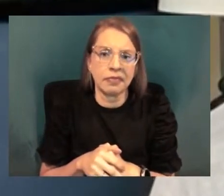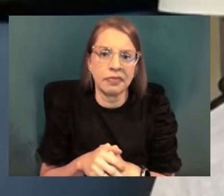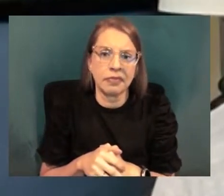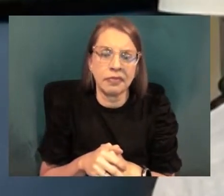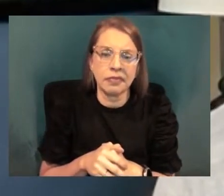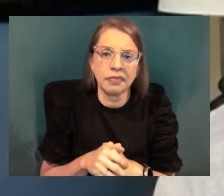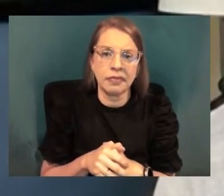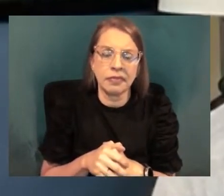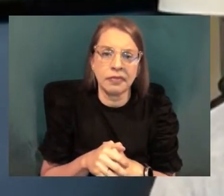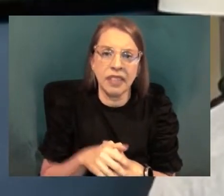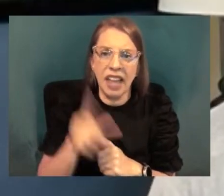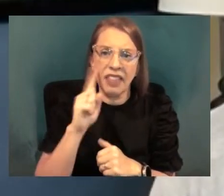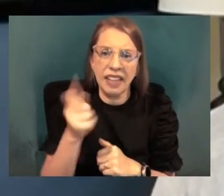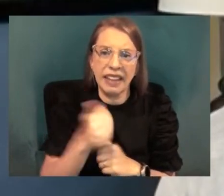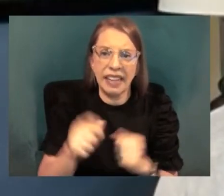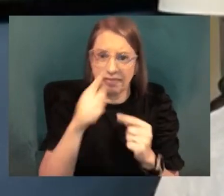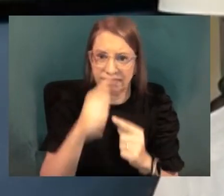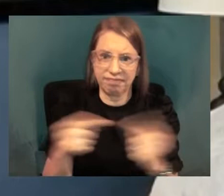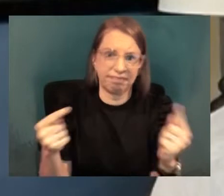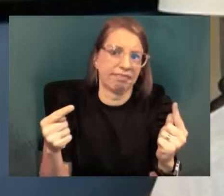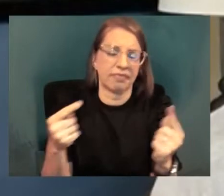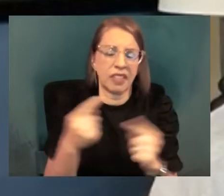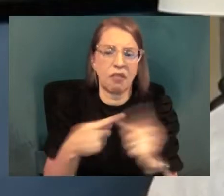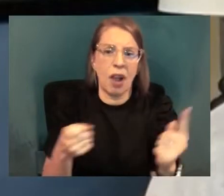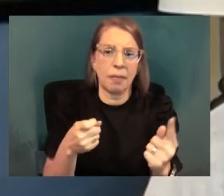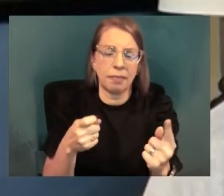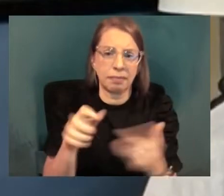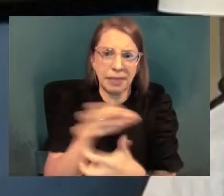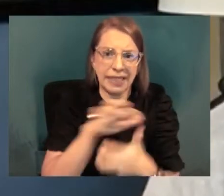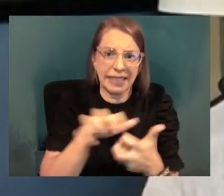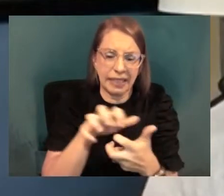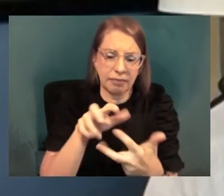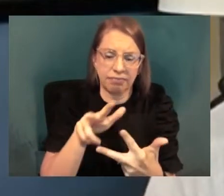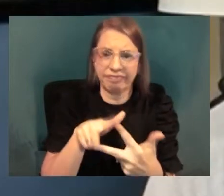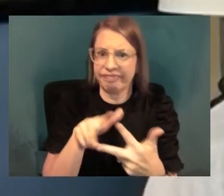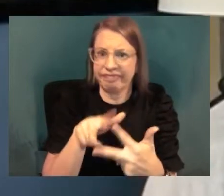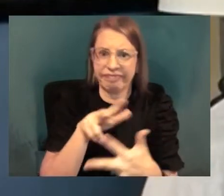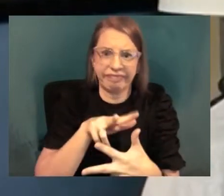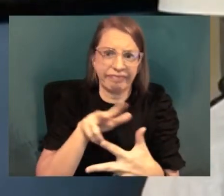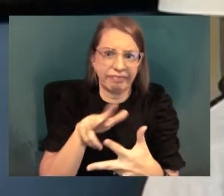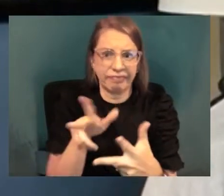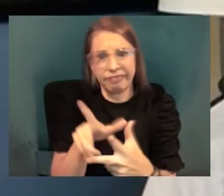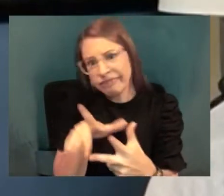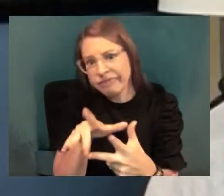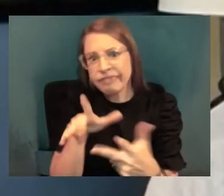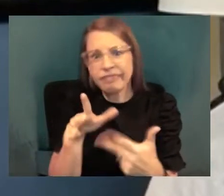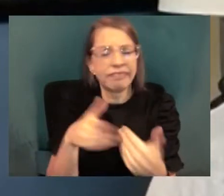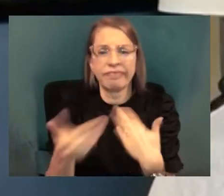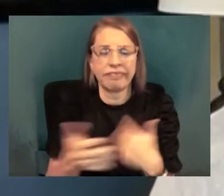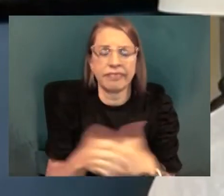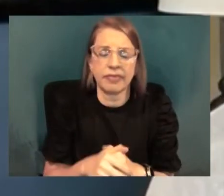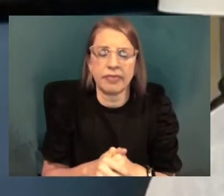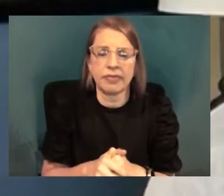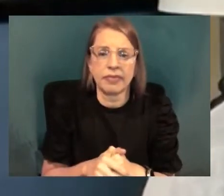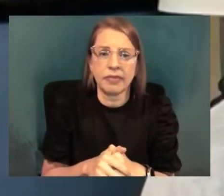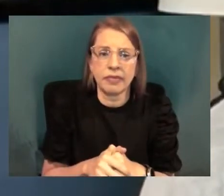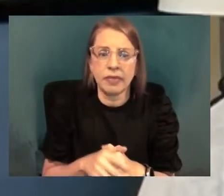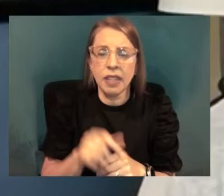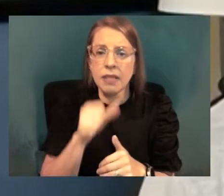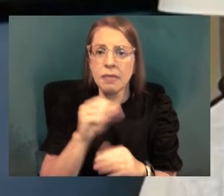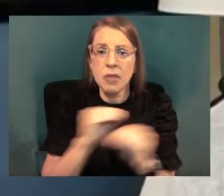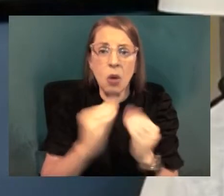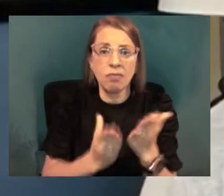or adverse events from mixing those doses and getting that. But right now, there's no guidance to get a separate